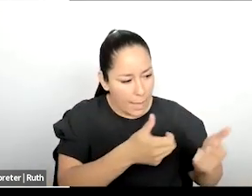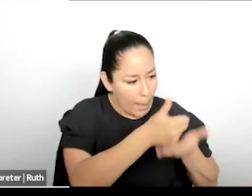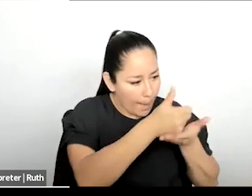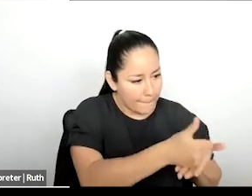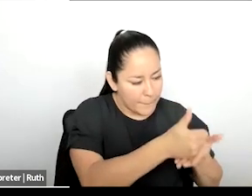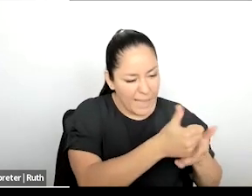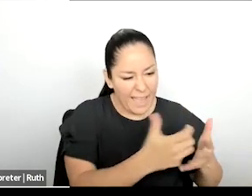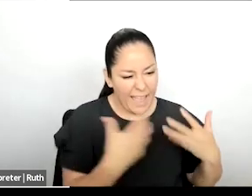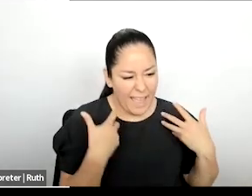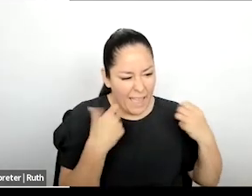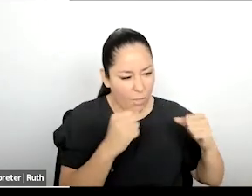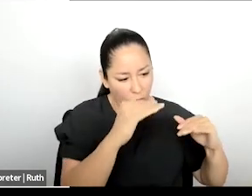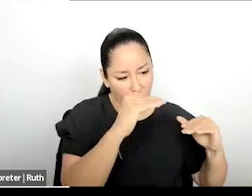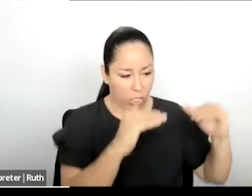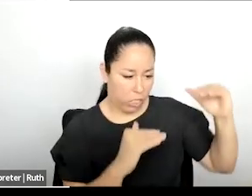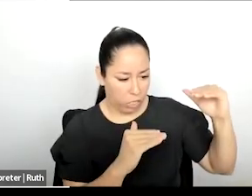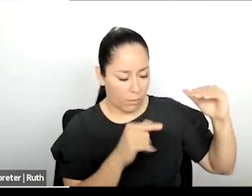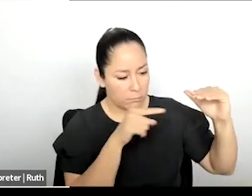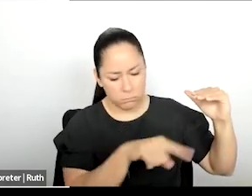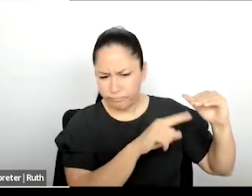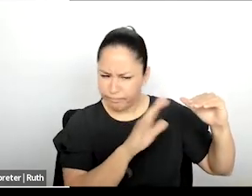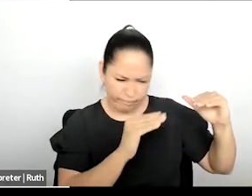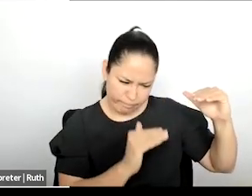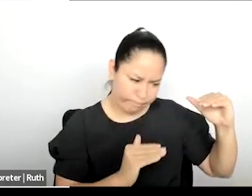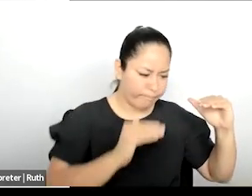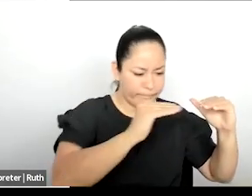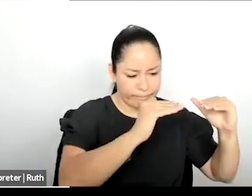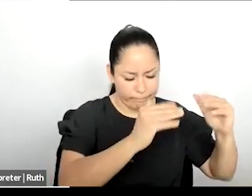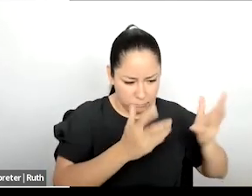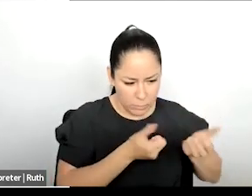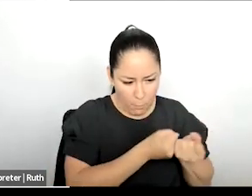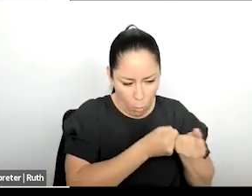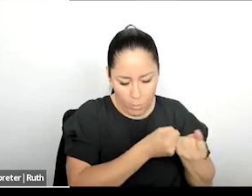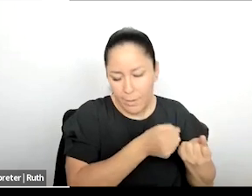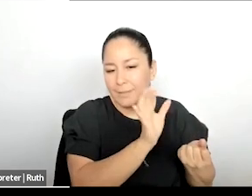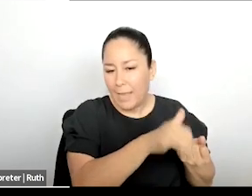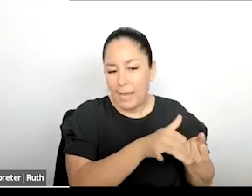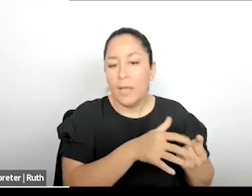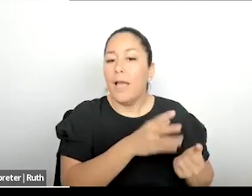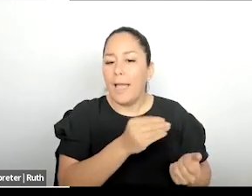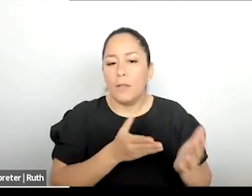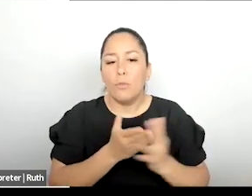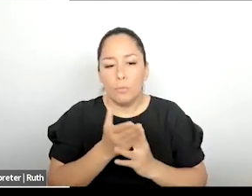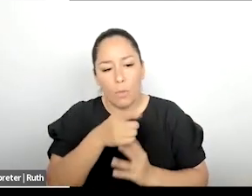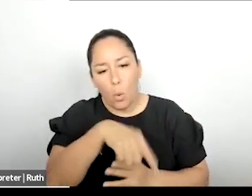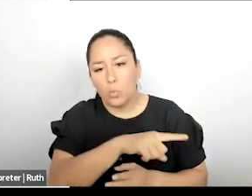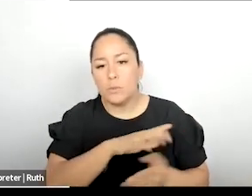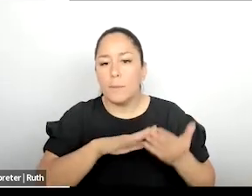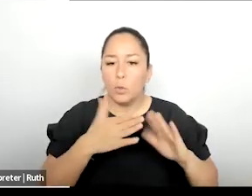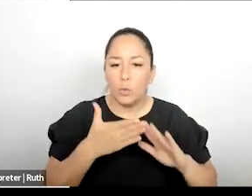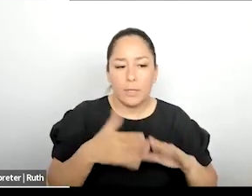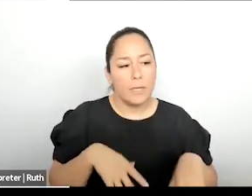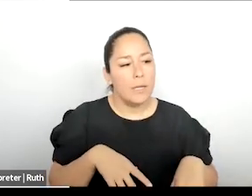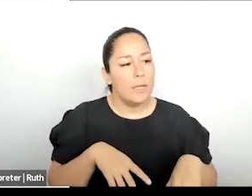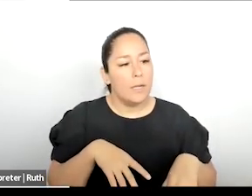the solutions are created by the community members who are living through the health inequity themselves. It means that they are leading the